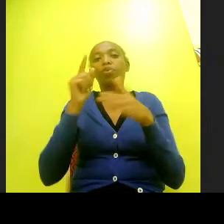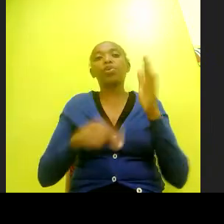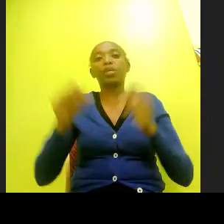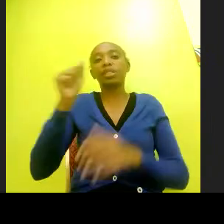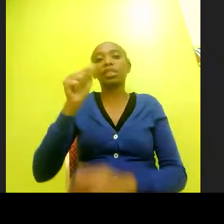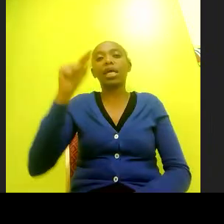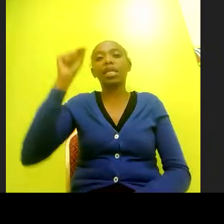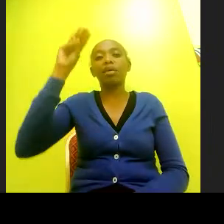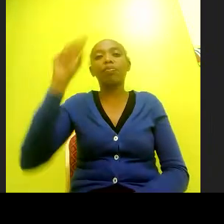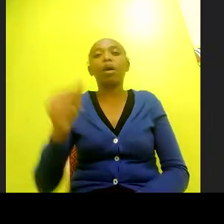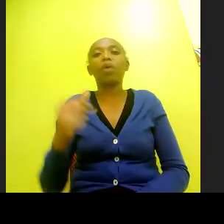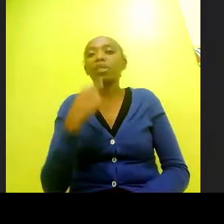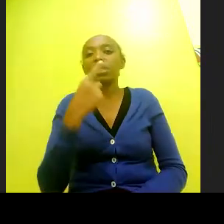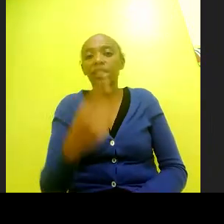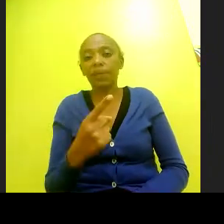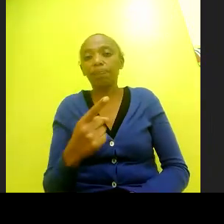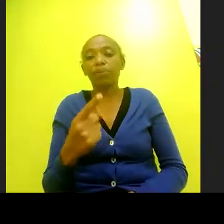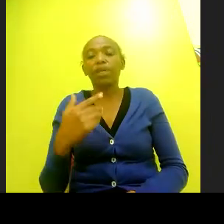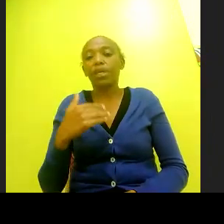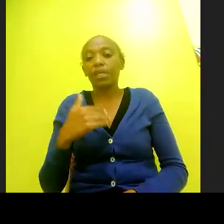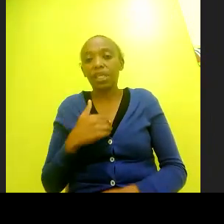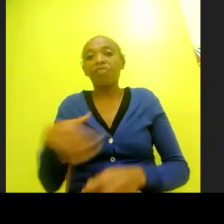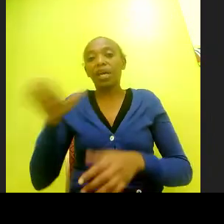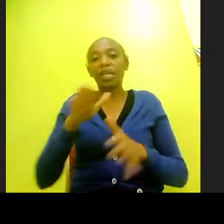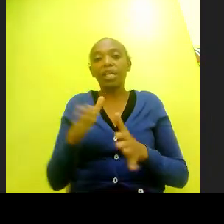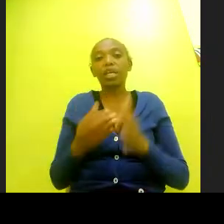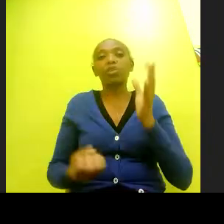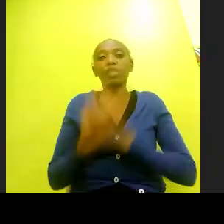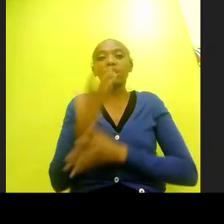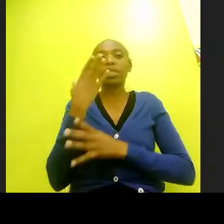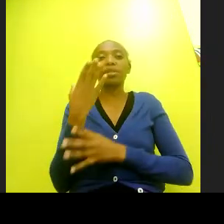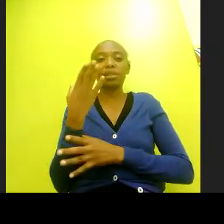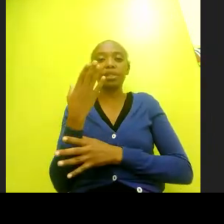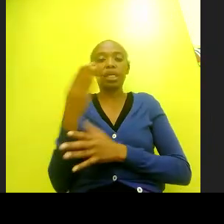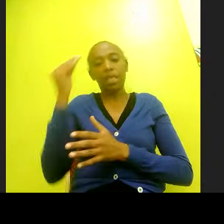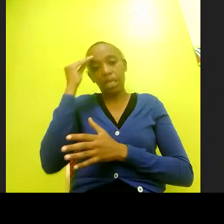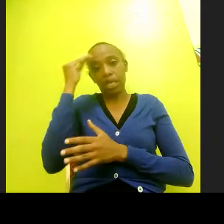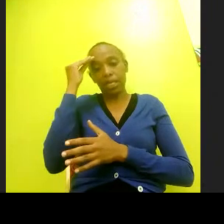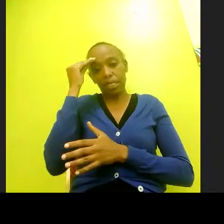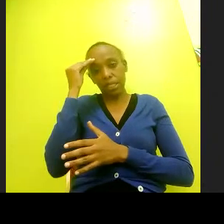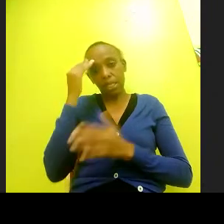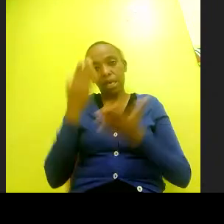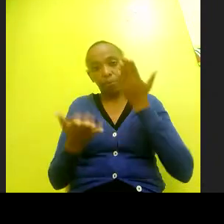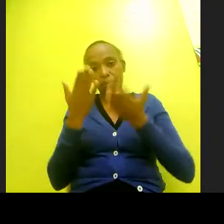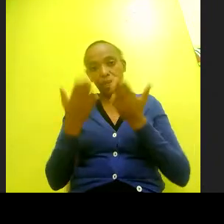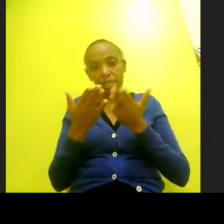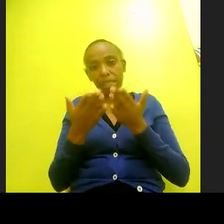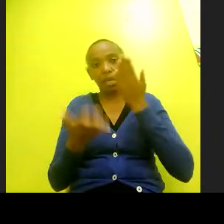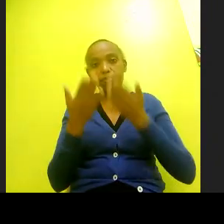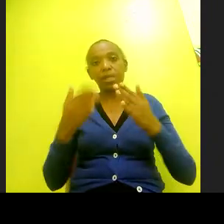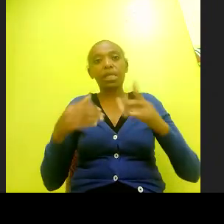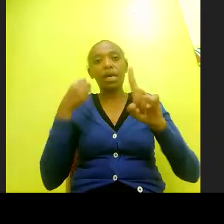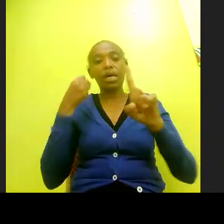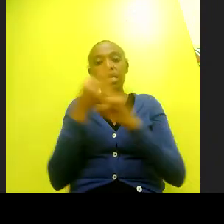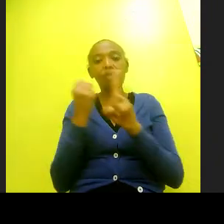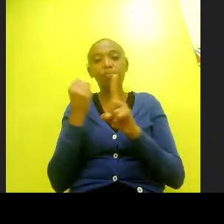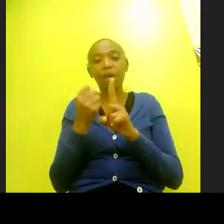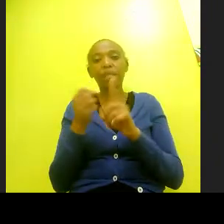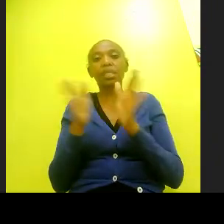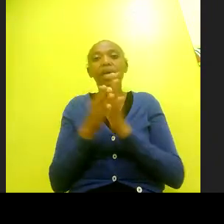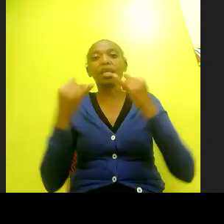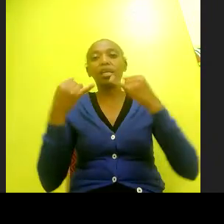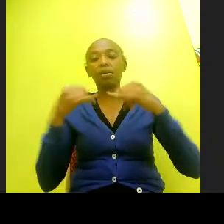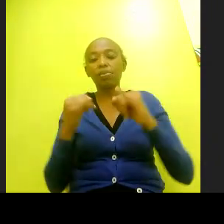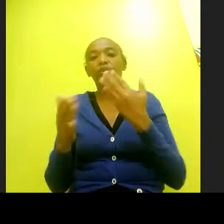it's going to be really a space to generate learnings and measures and measure impact of policy change and implementation of